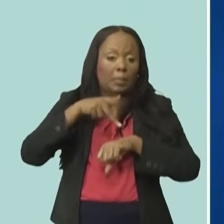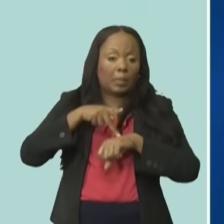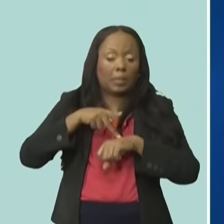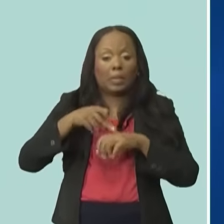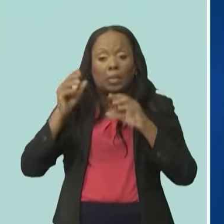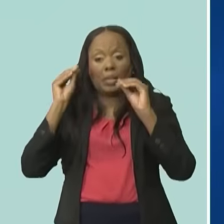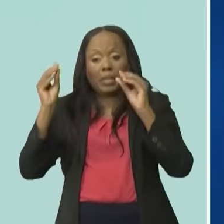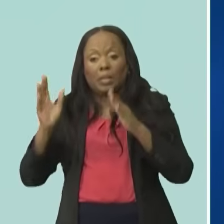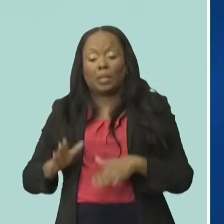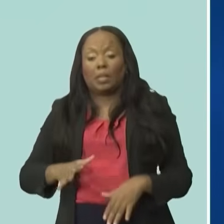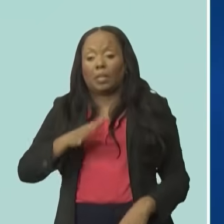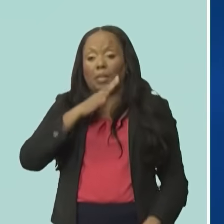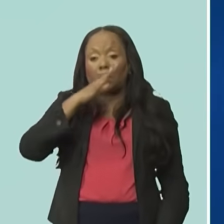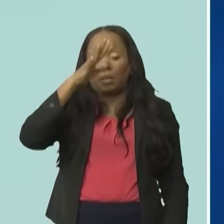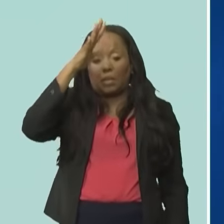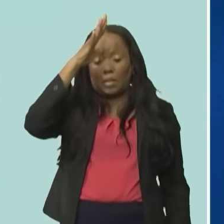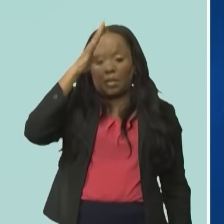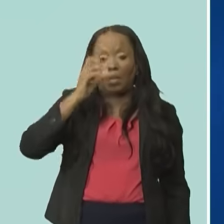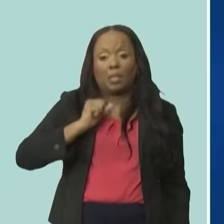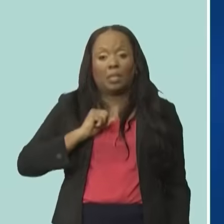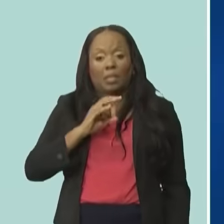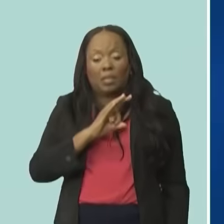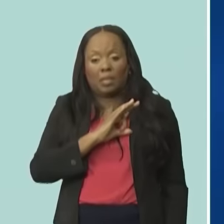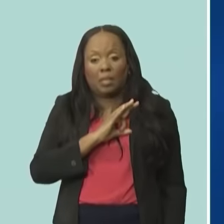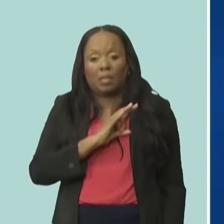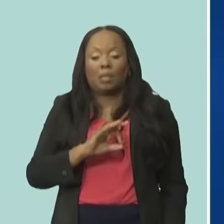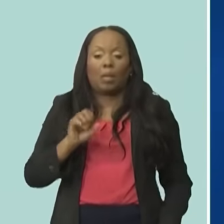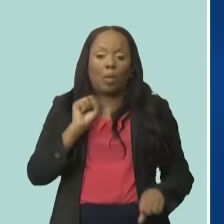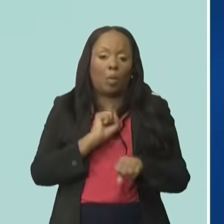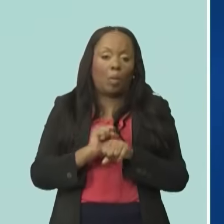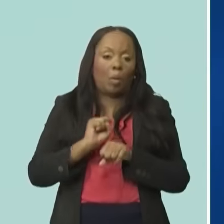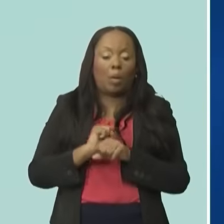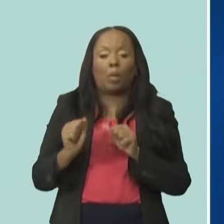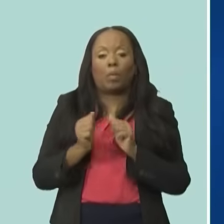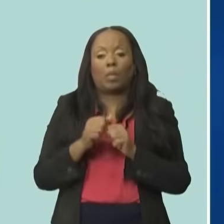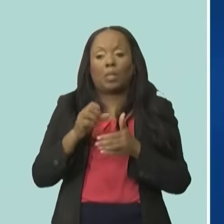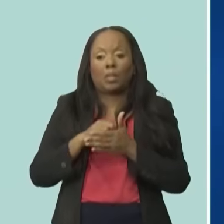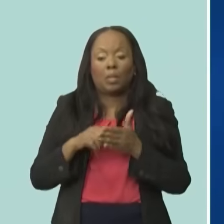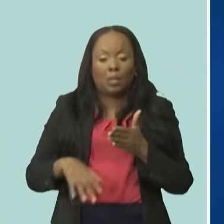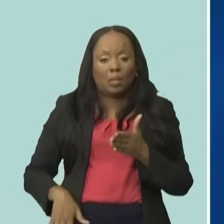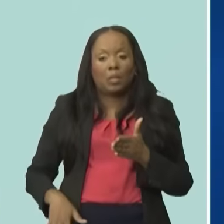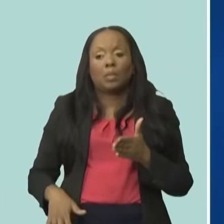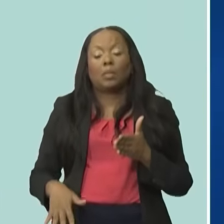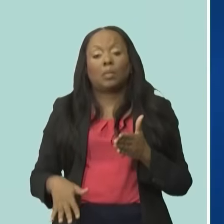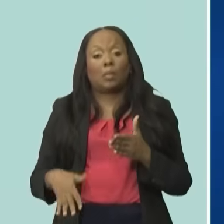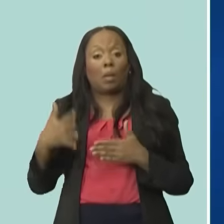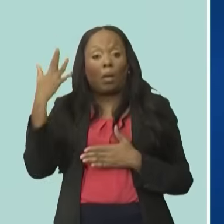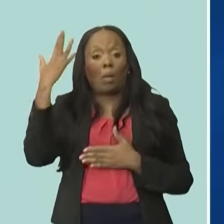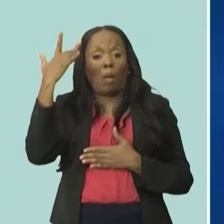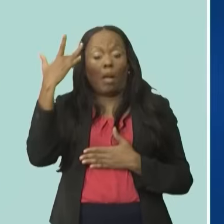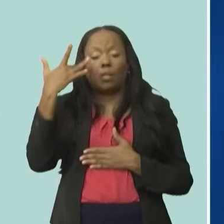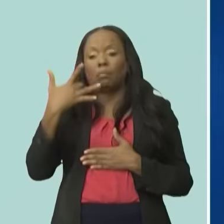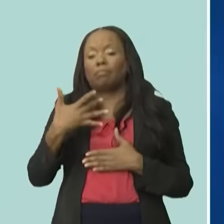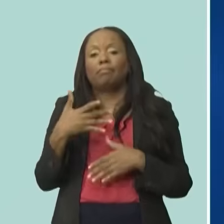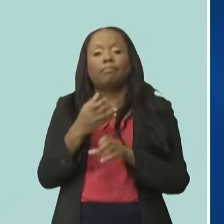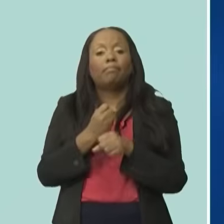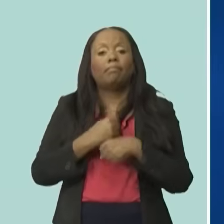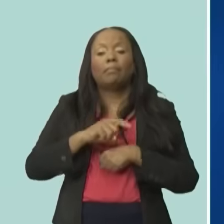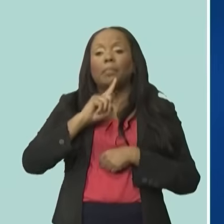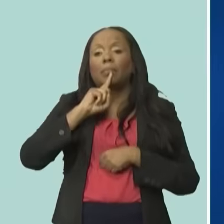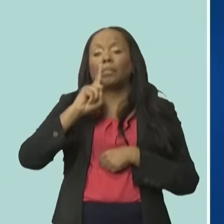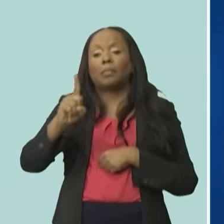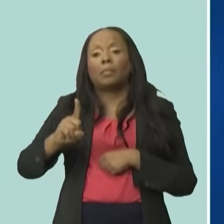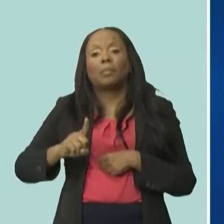and the parents and other members of staff who have been working with our students to make sure that they